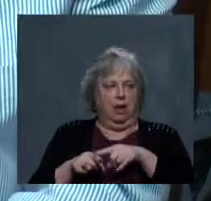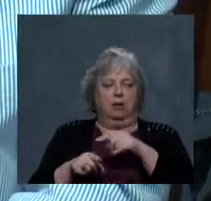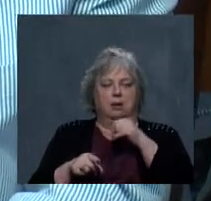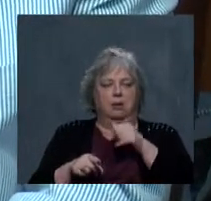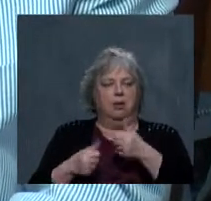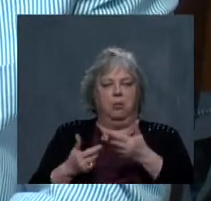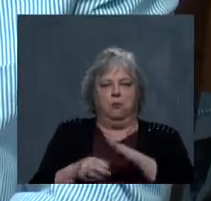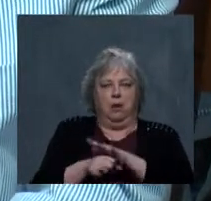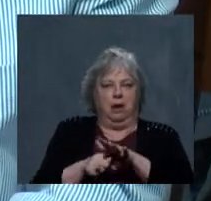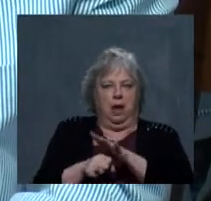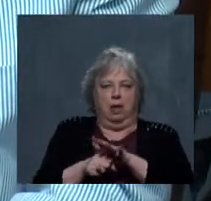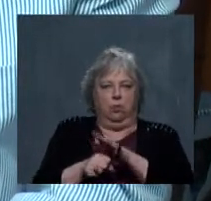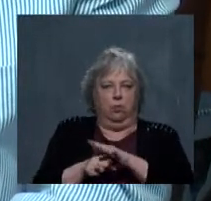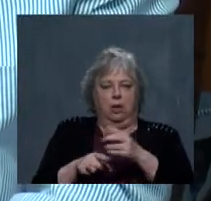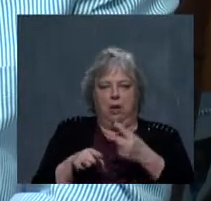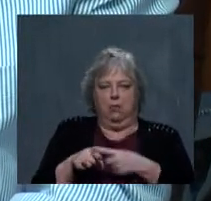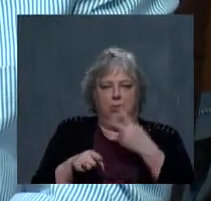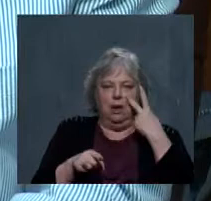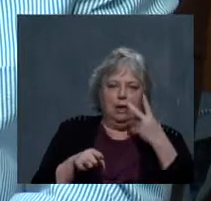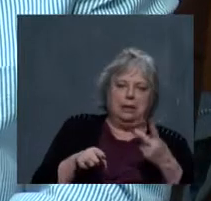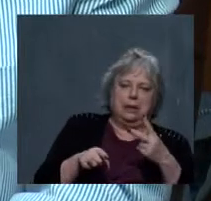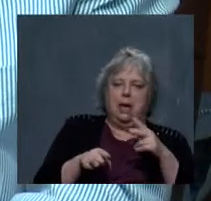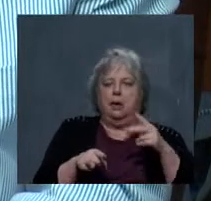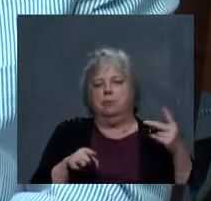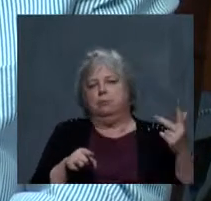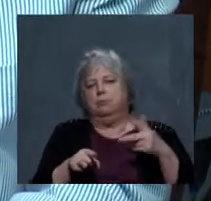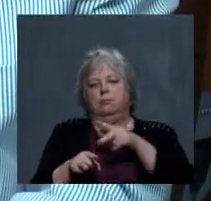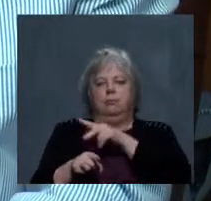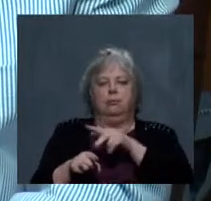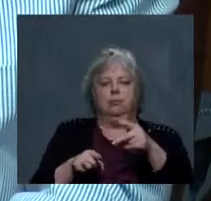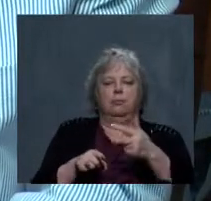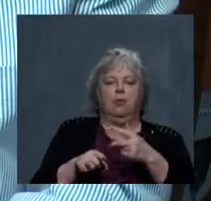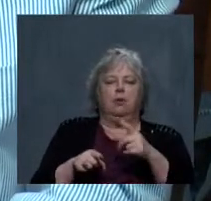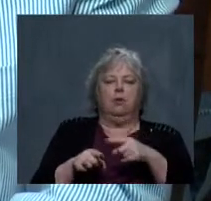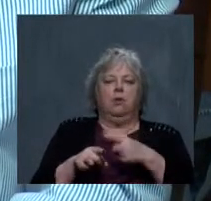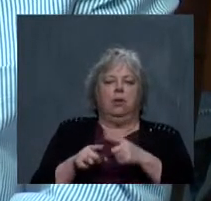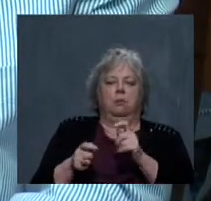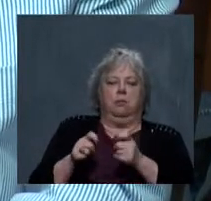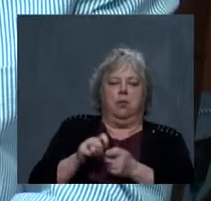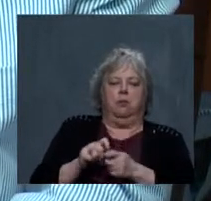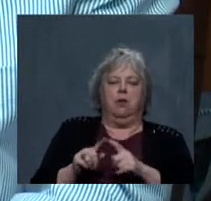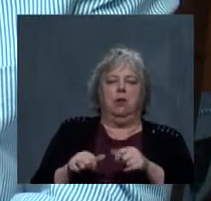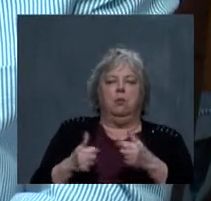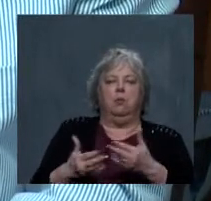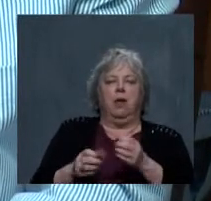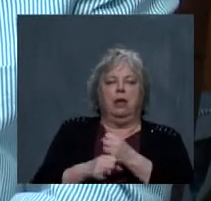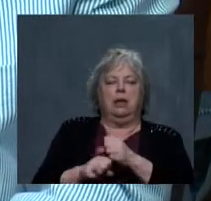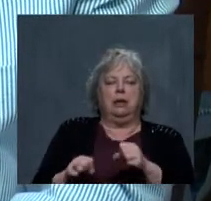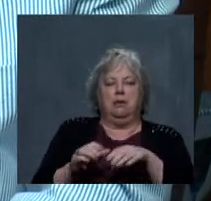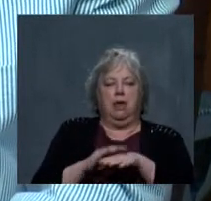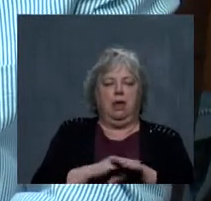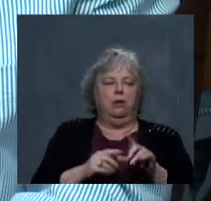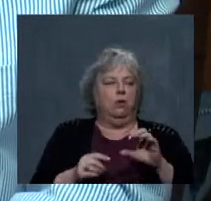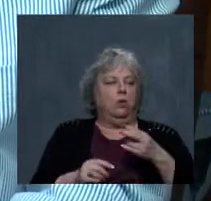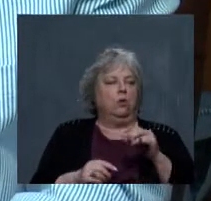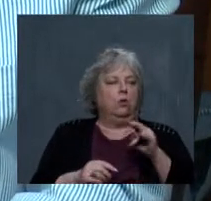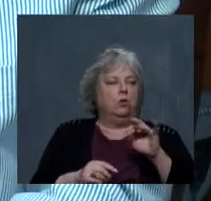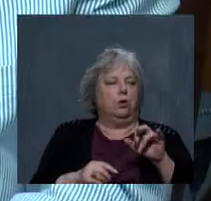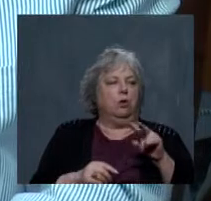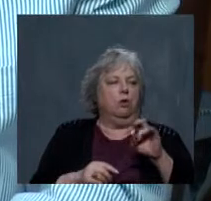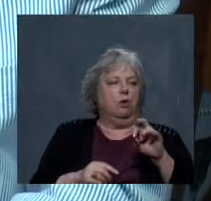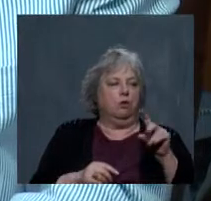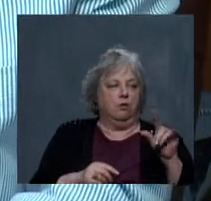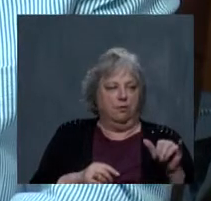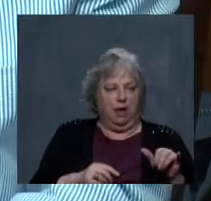not provide adequate intersection site distance. The intersection shall be modified to provide safe access to Chenal Valley Phase 30 and